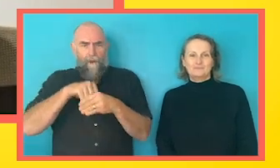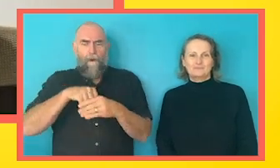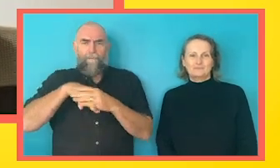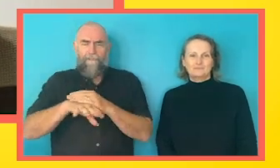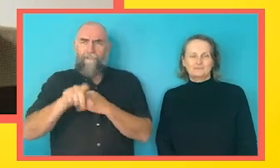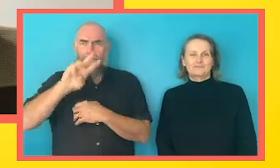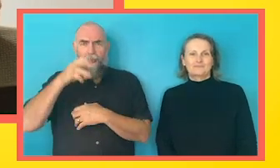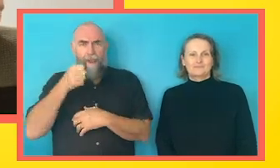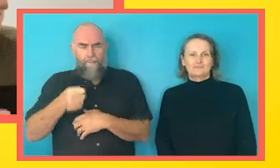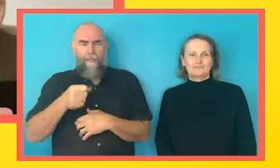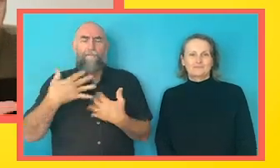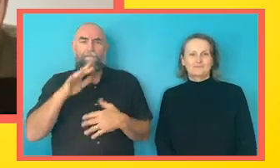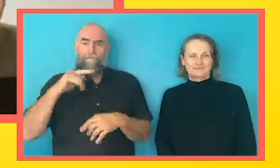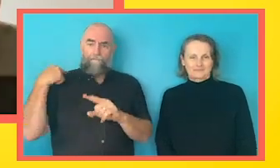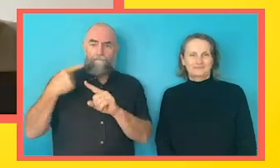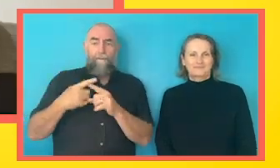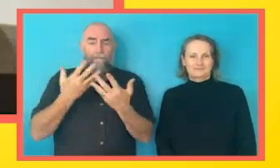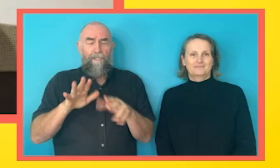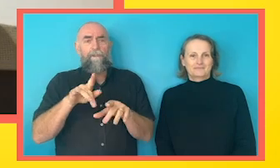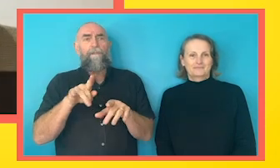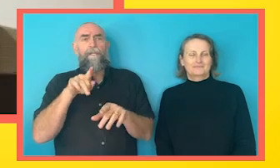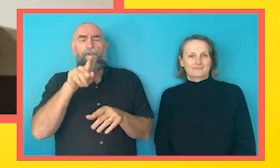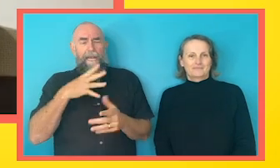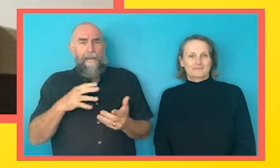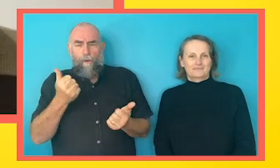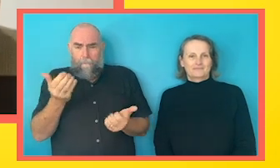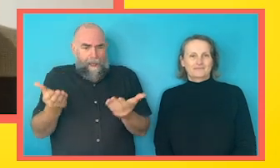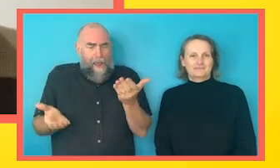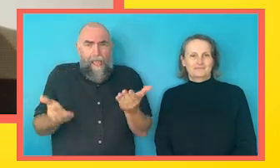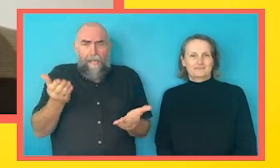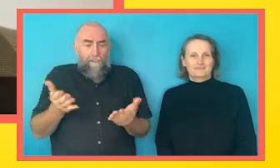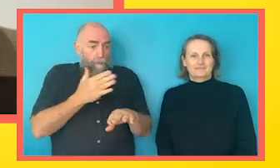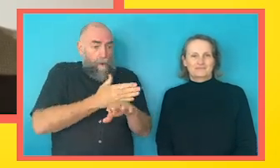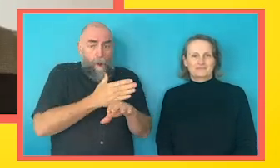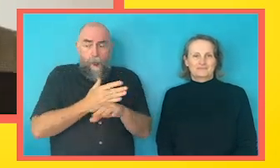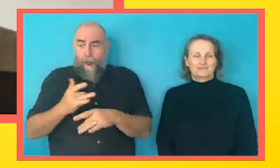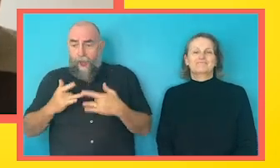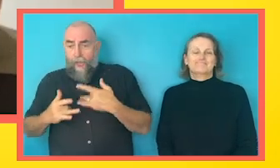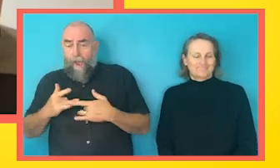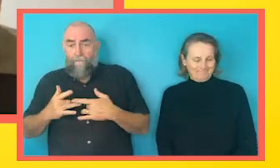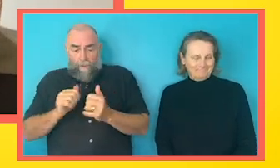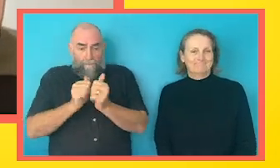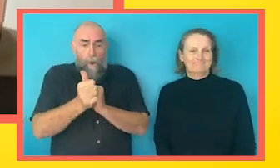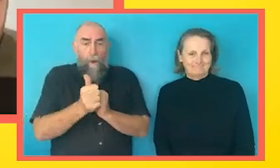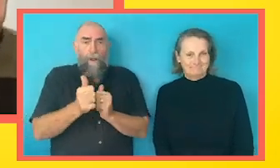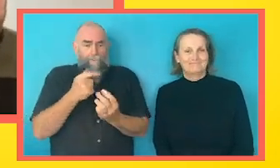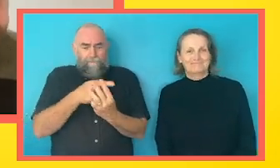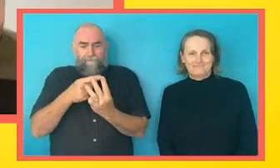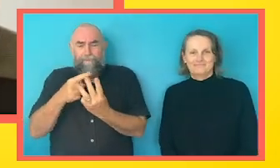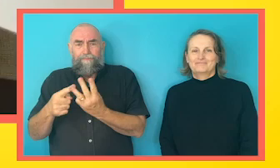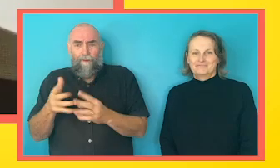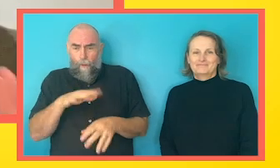campaign. You're like all athletes, you have to balance this work life as well as sport, work